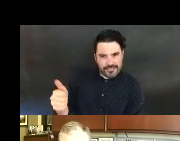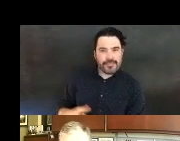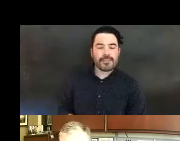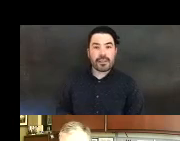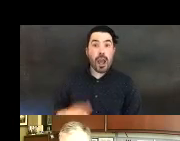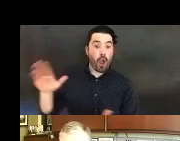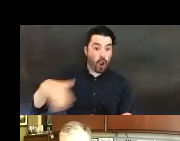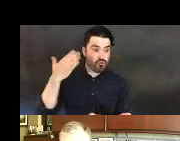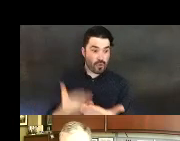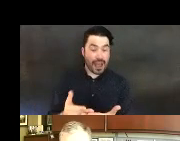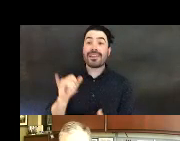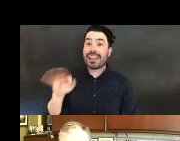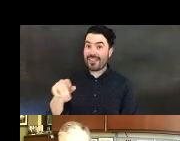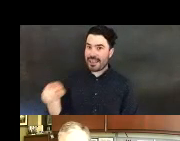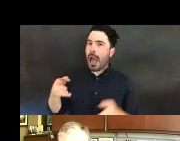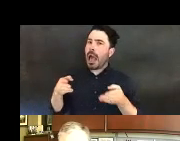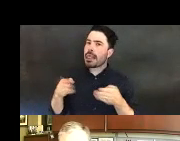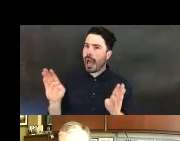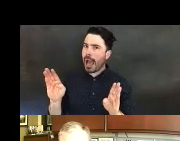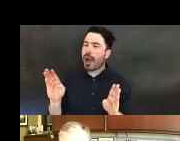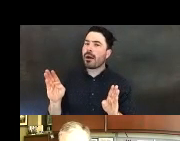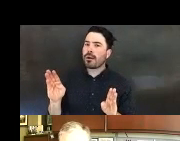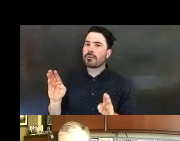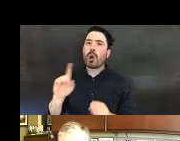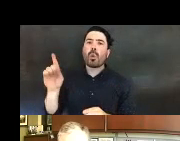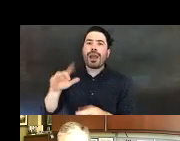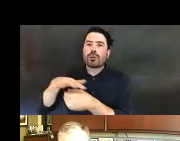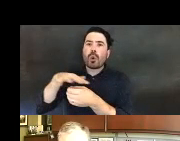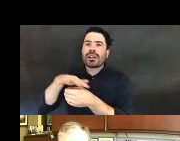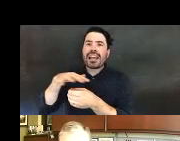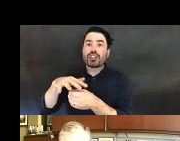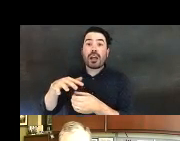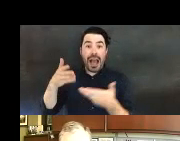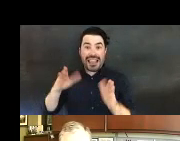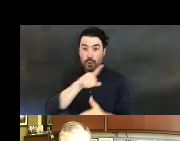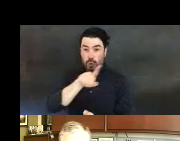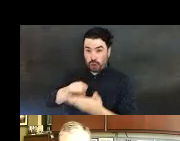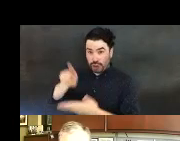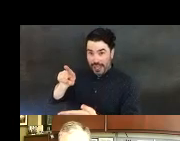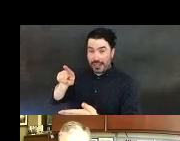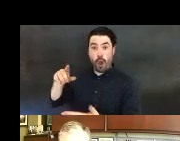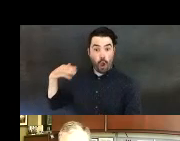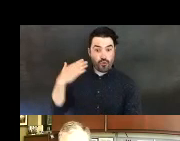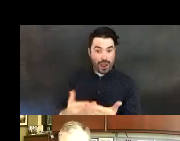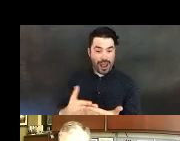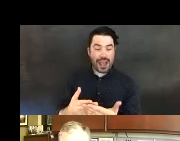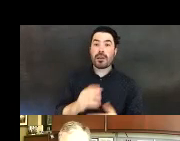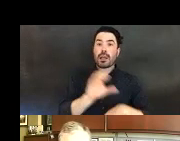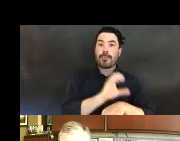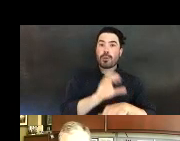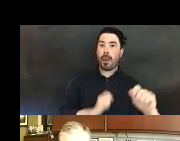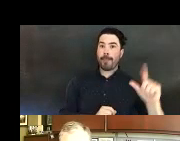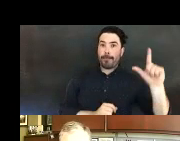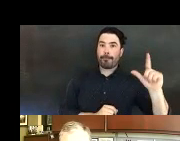automatically, if they activate the location function on their phone, automatically get checked in and arrive in MyChart, and we can avoid some of